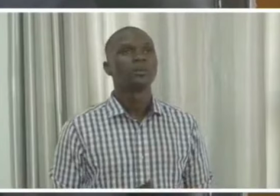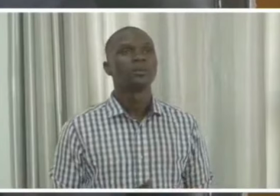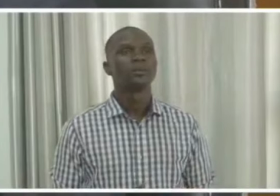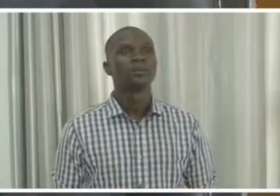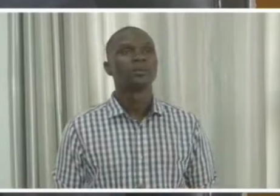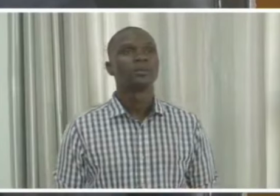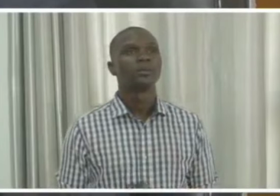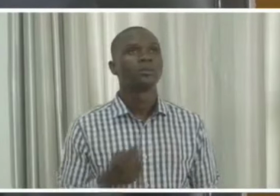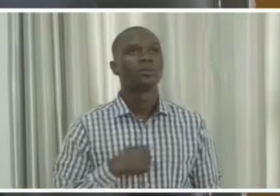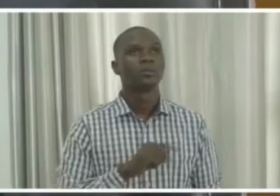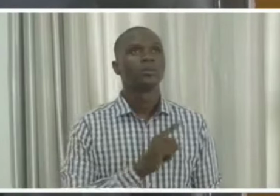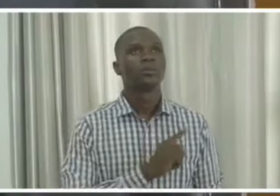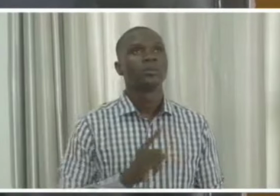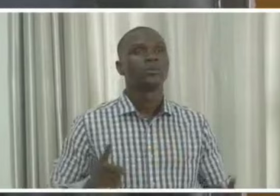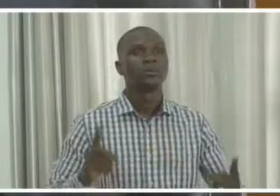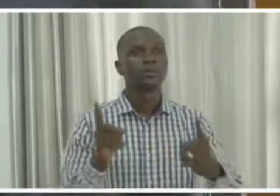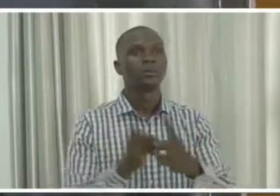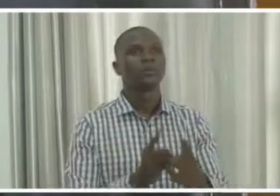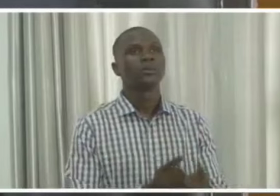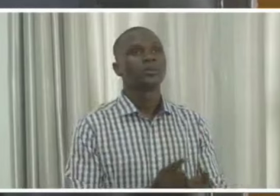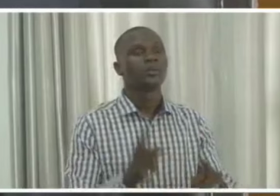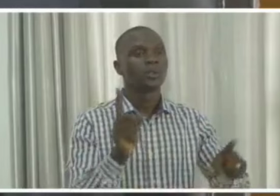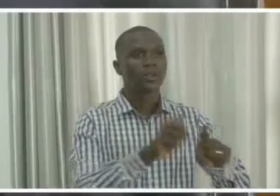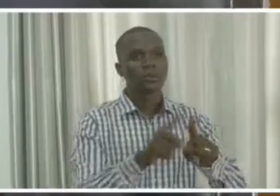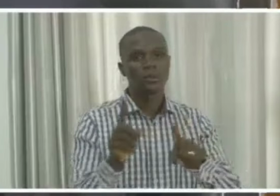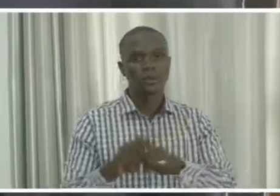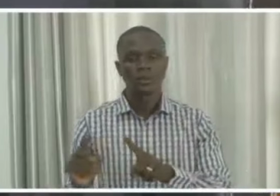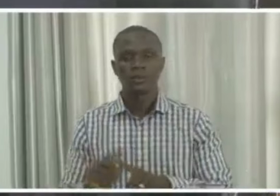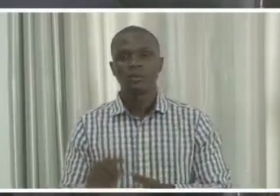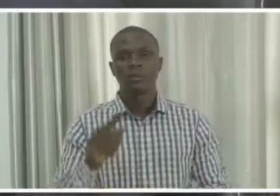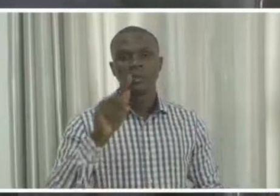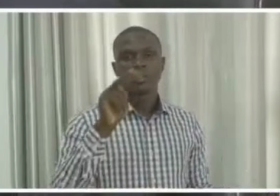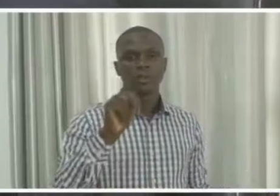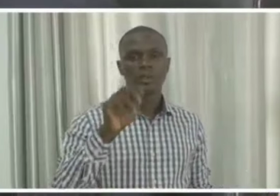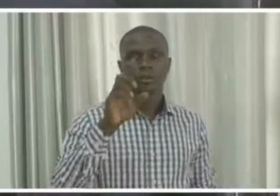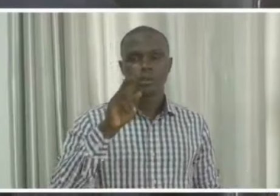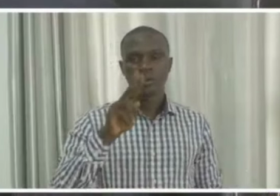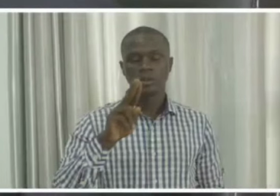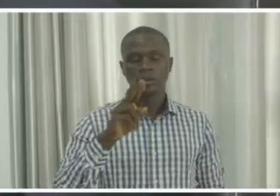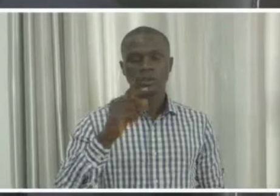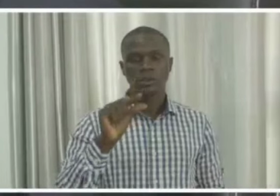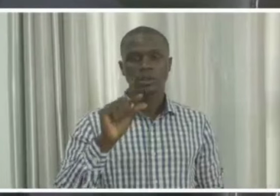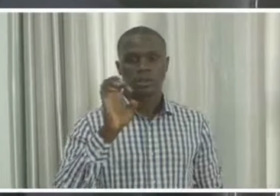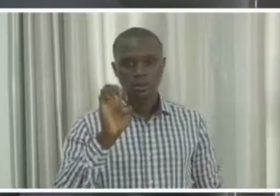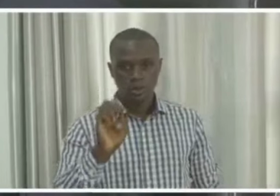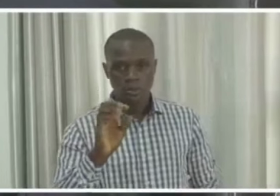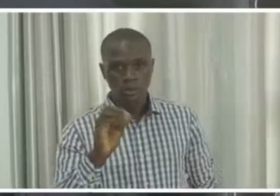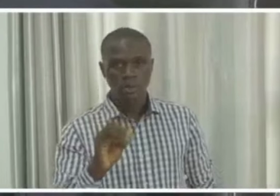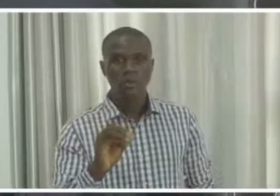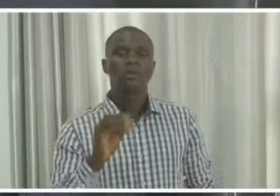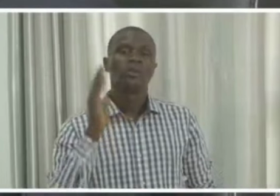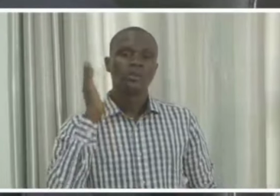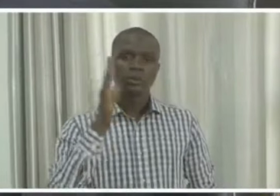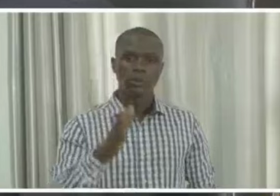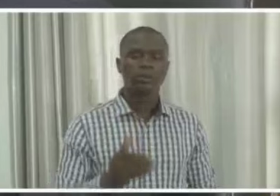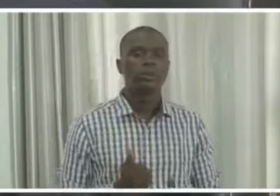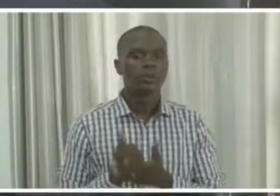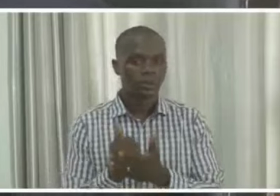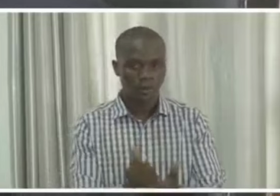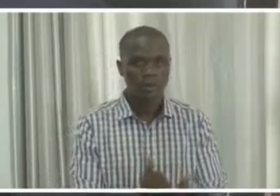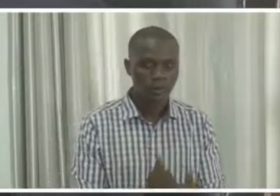And we meet with different foundations then, working able for help we, like Bezos Foundation, when I a big